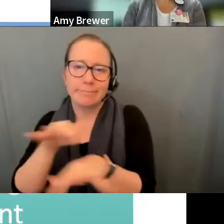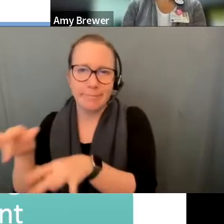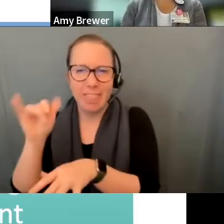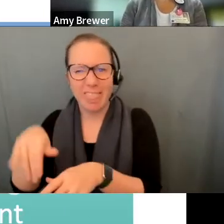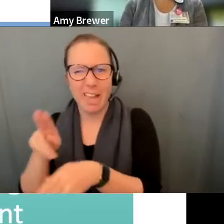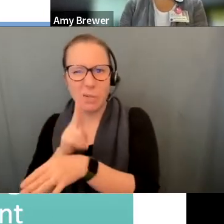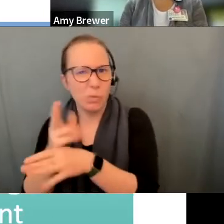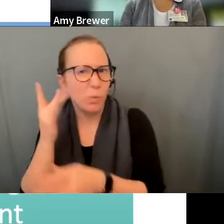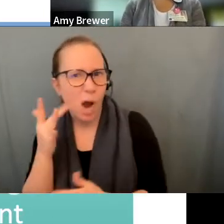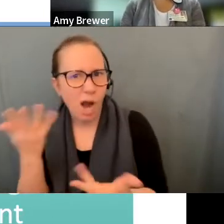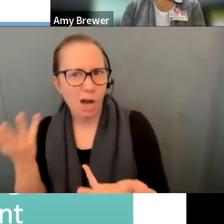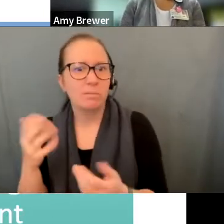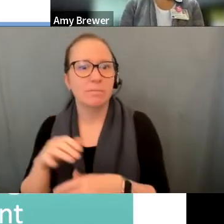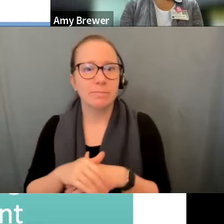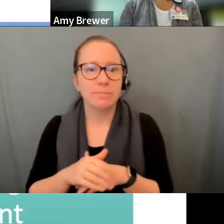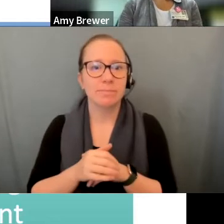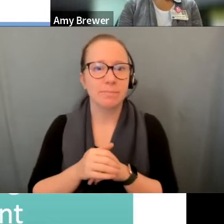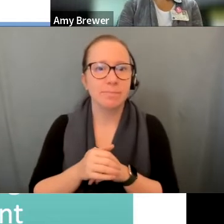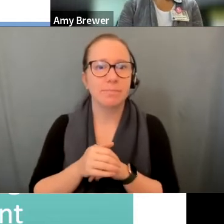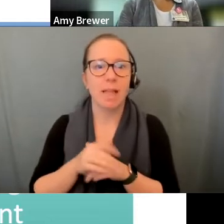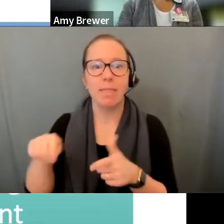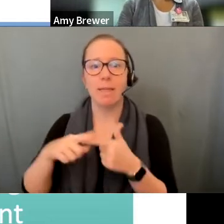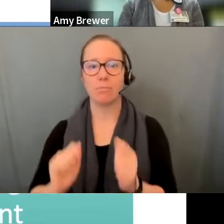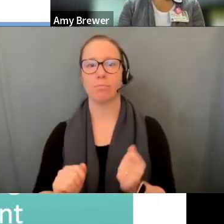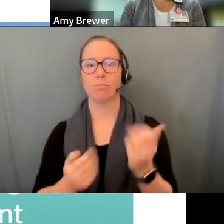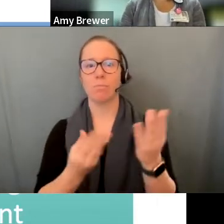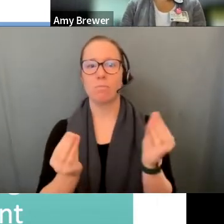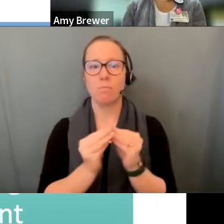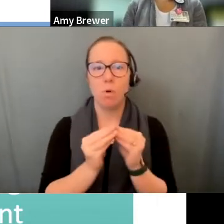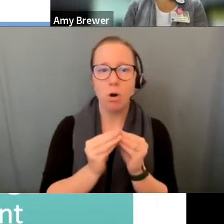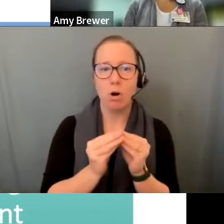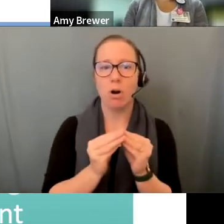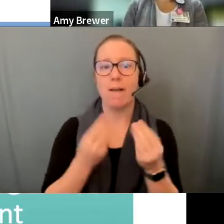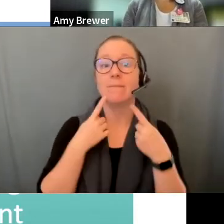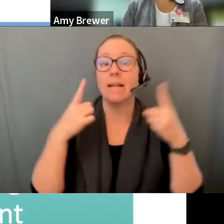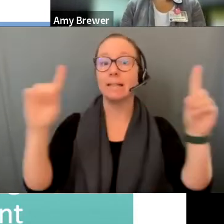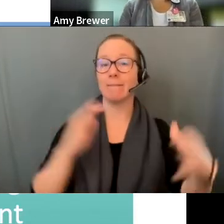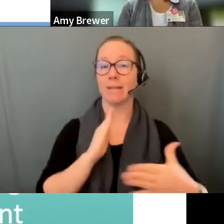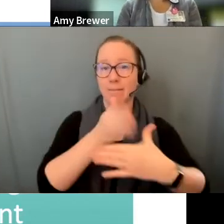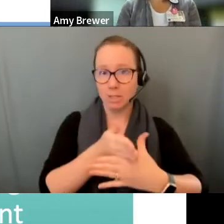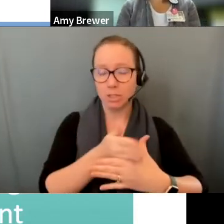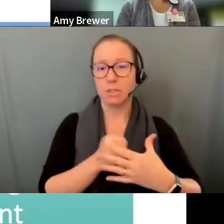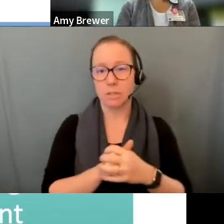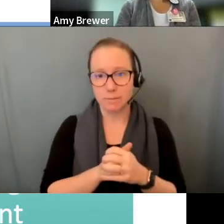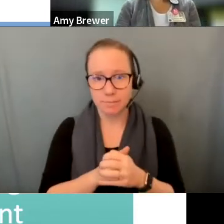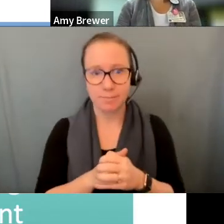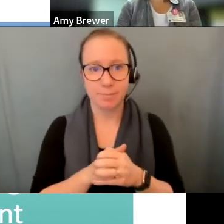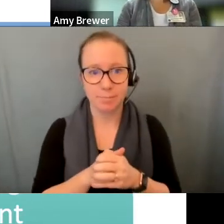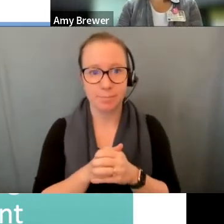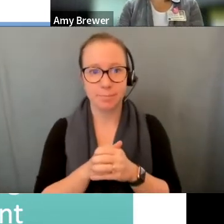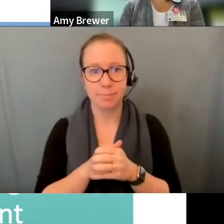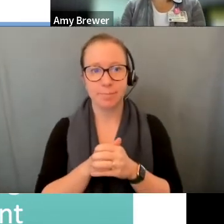can't, a sidewalk can't really be a prevention for obesity or depression, and it really